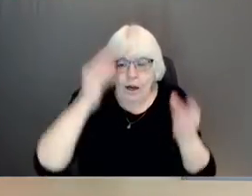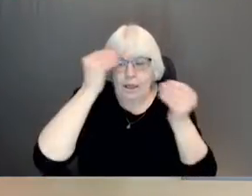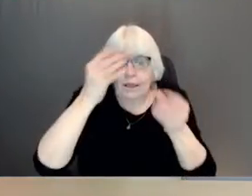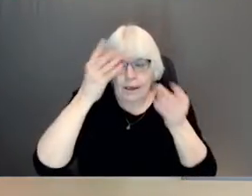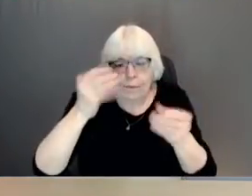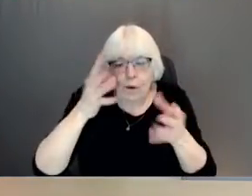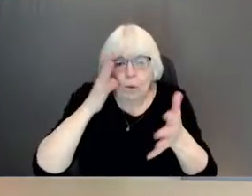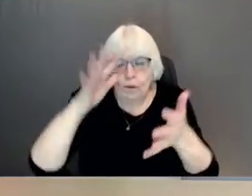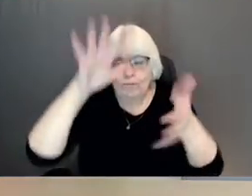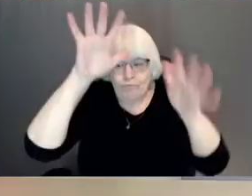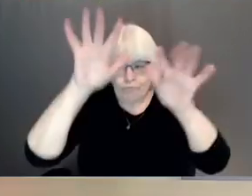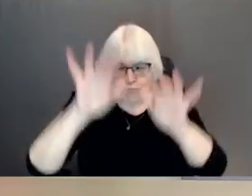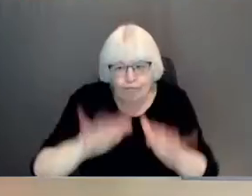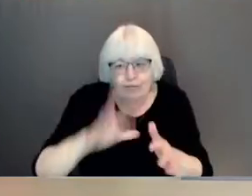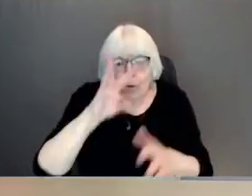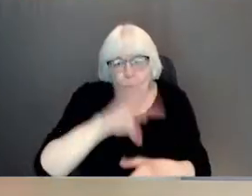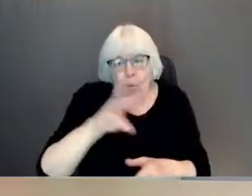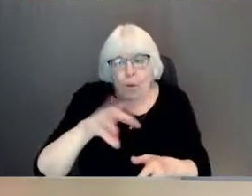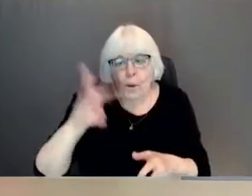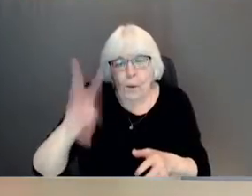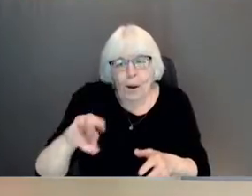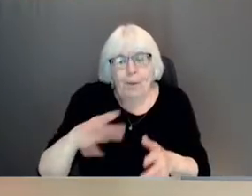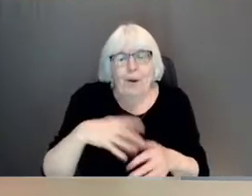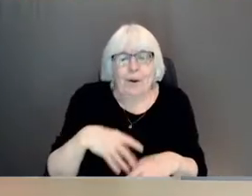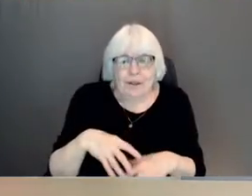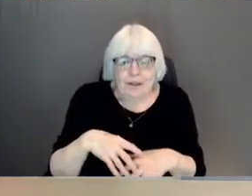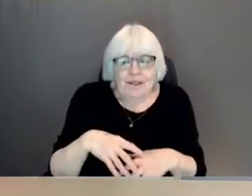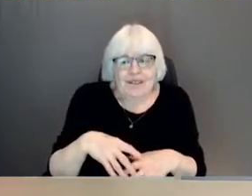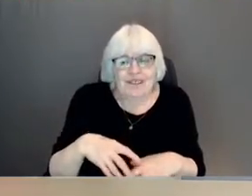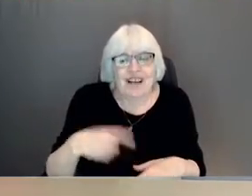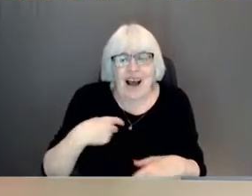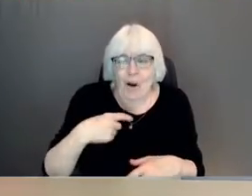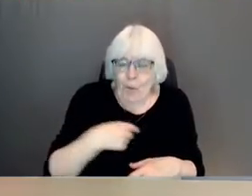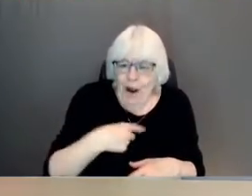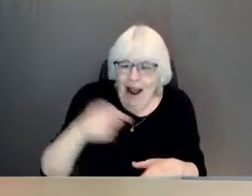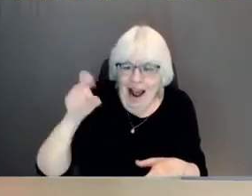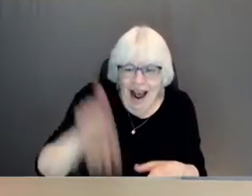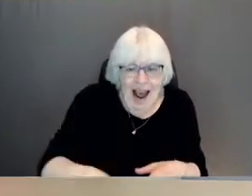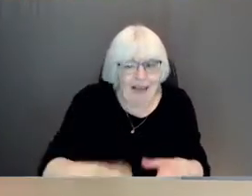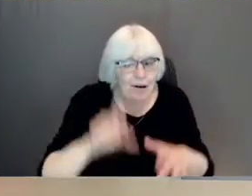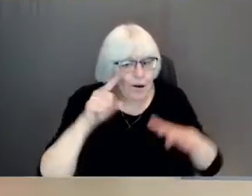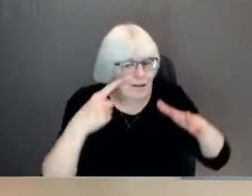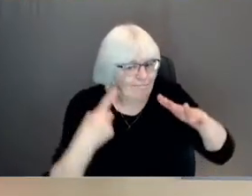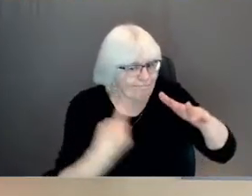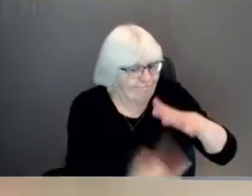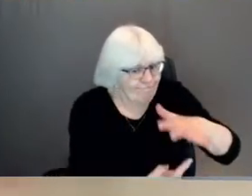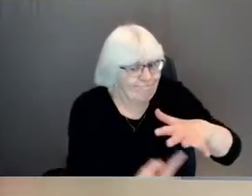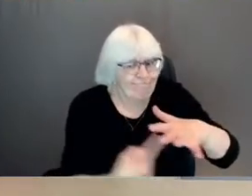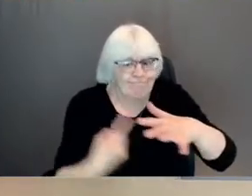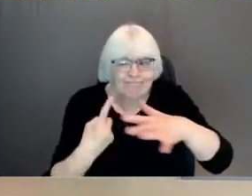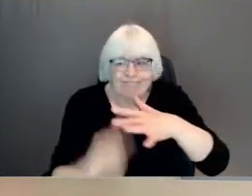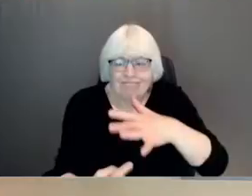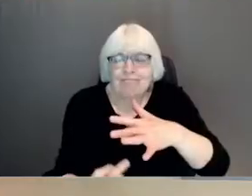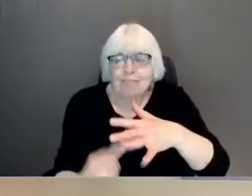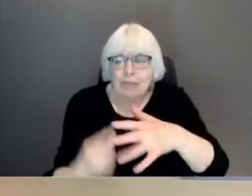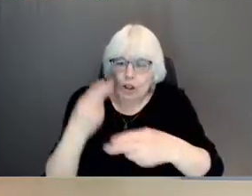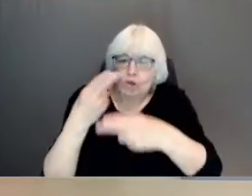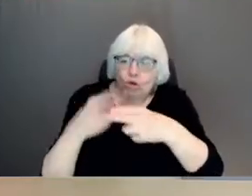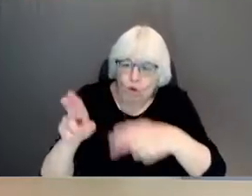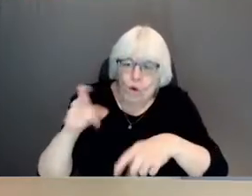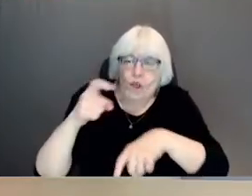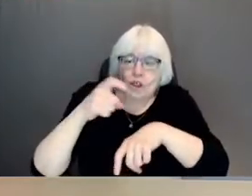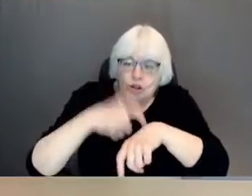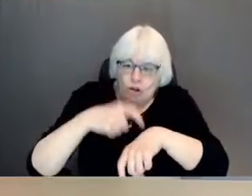to safely isolate people for the shortest period of time while minimizing disruption in our province. Having said